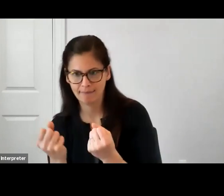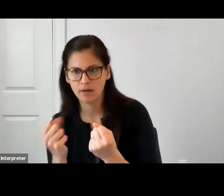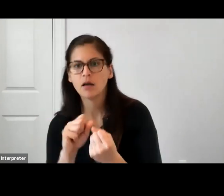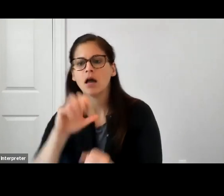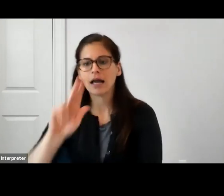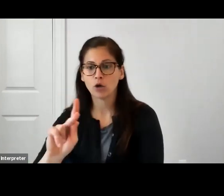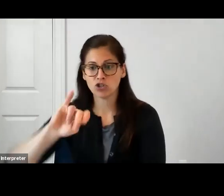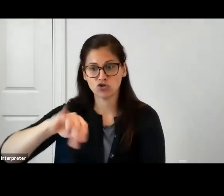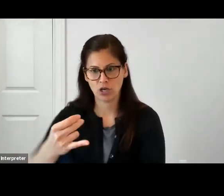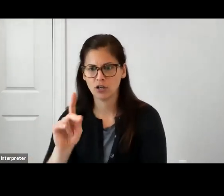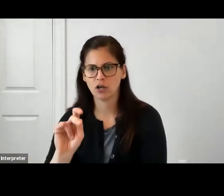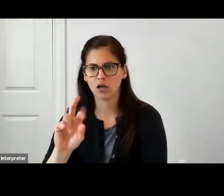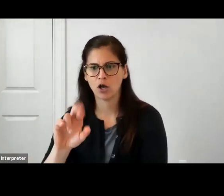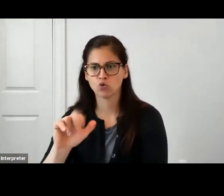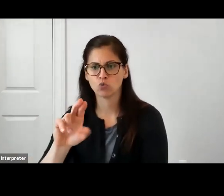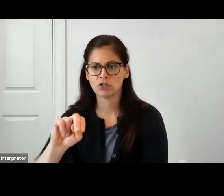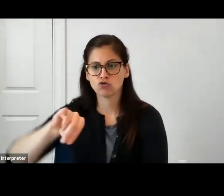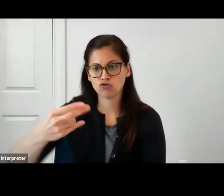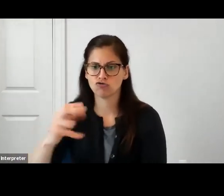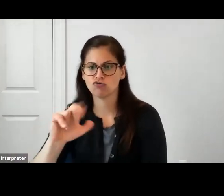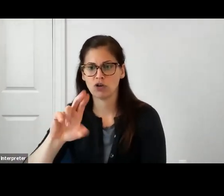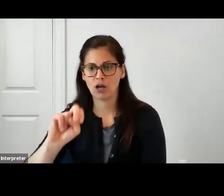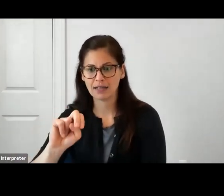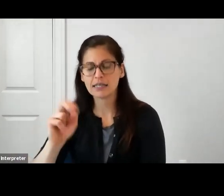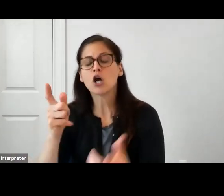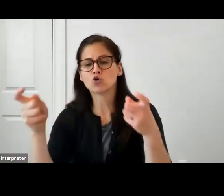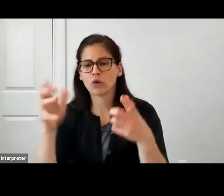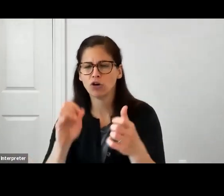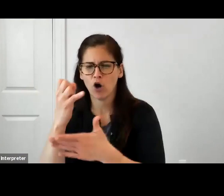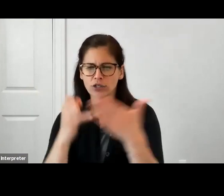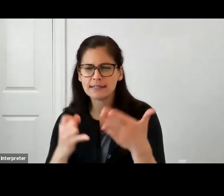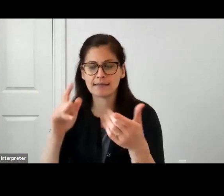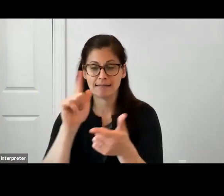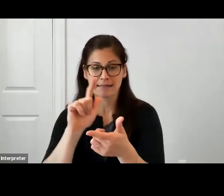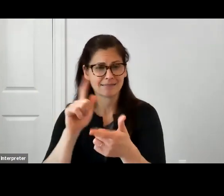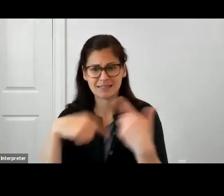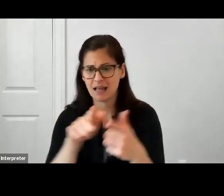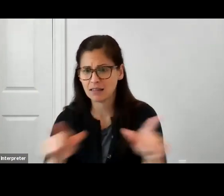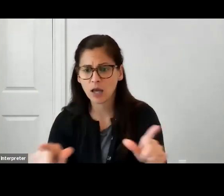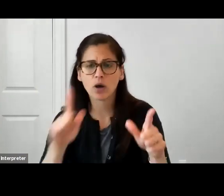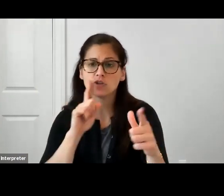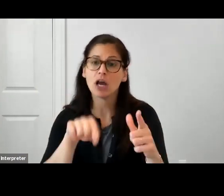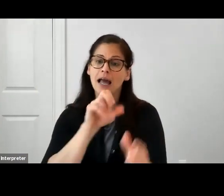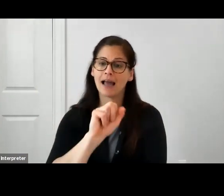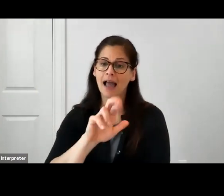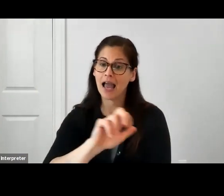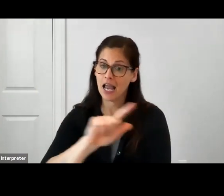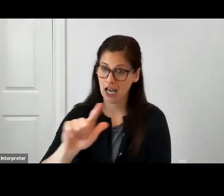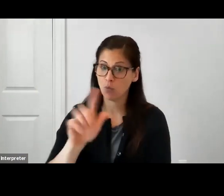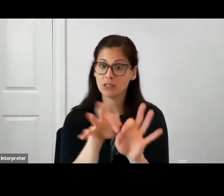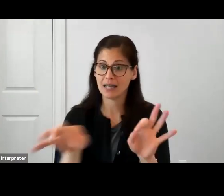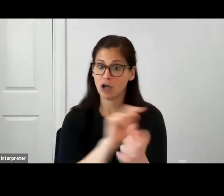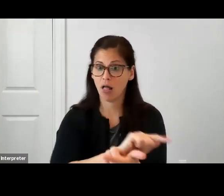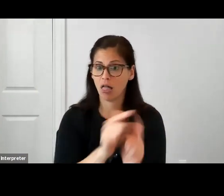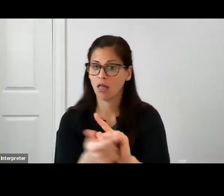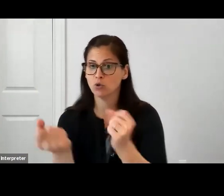Johnson is our director of artistic sign language, and she has translated all of the character of Ariel's lines into sign, as